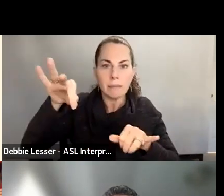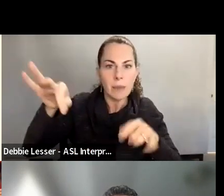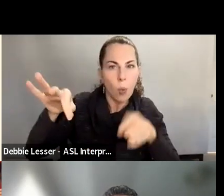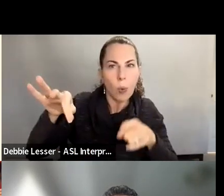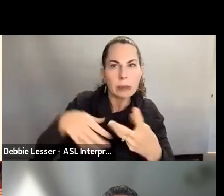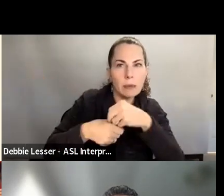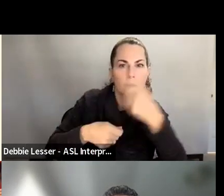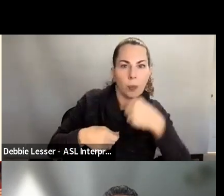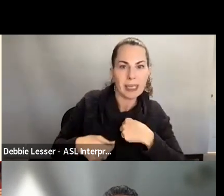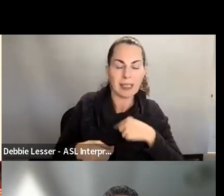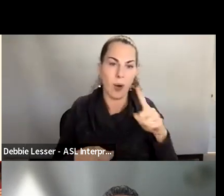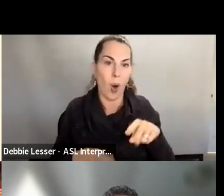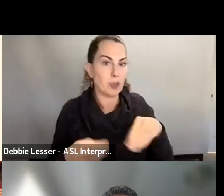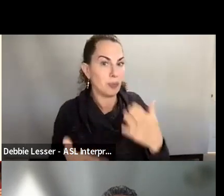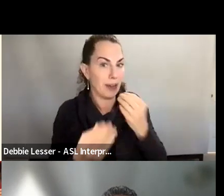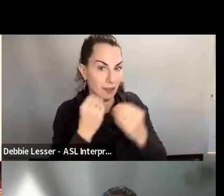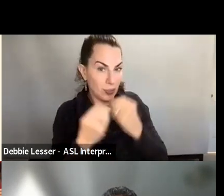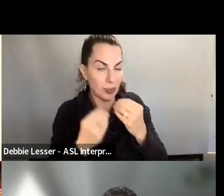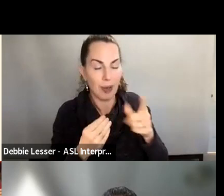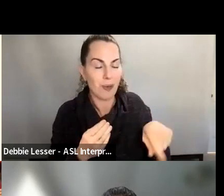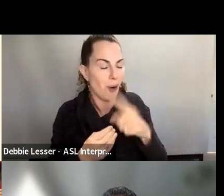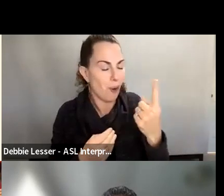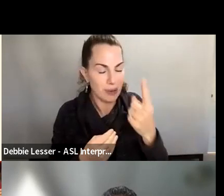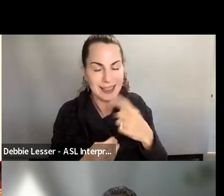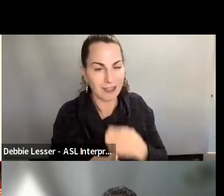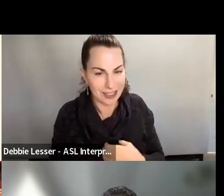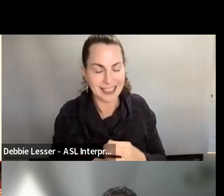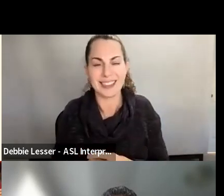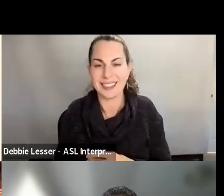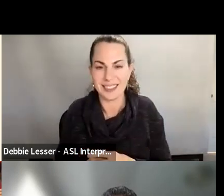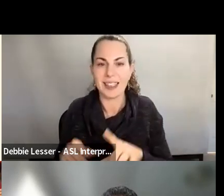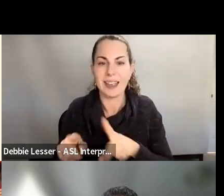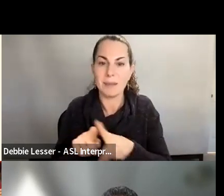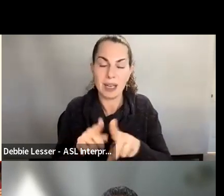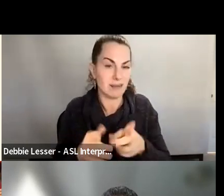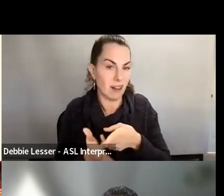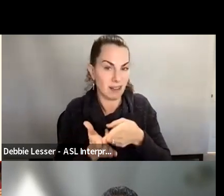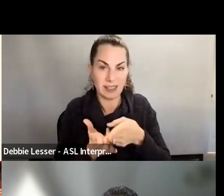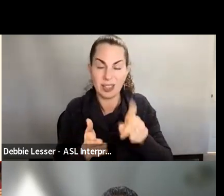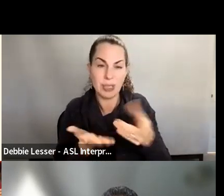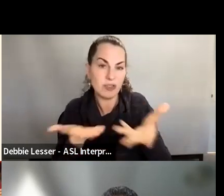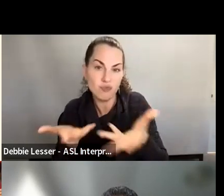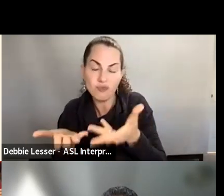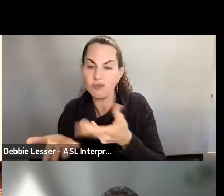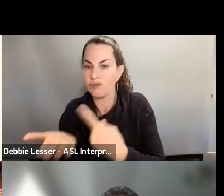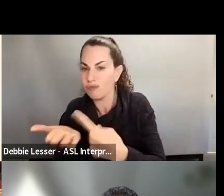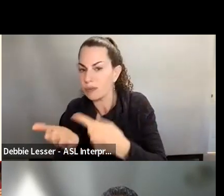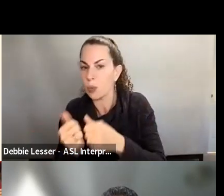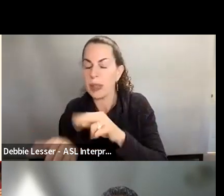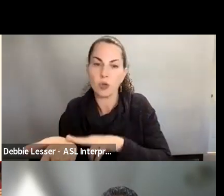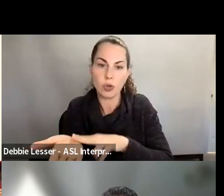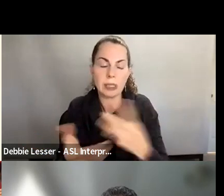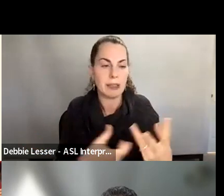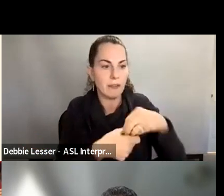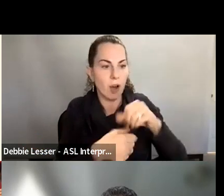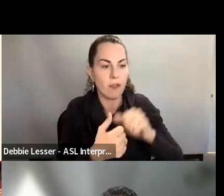have food because they're always hungry. But the reality is, you know, talk to the nurses, be part of the practice councils, be part